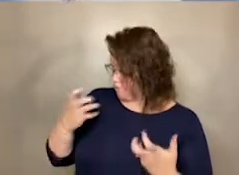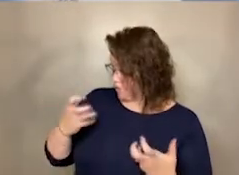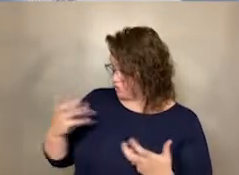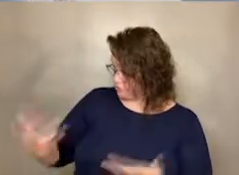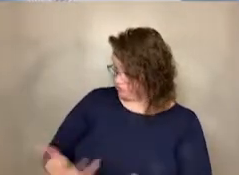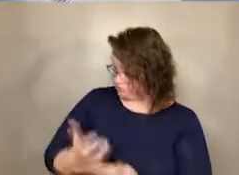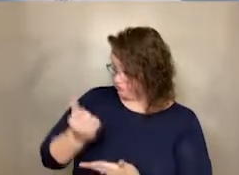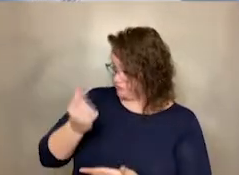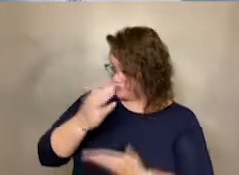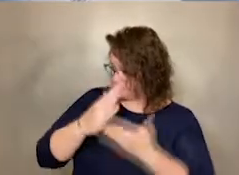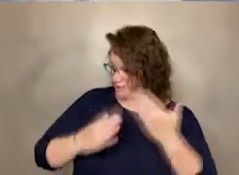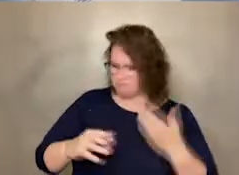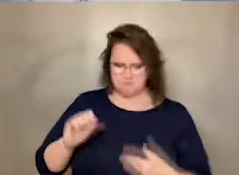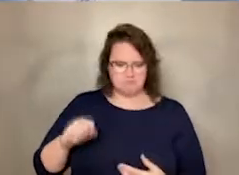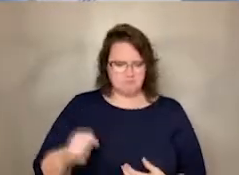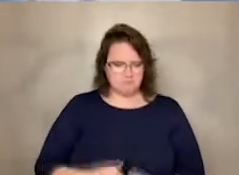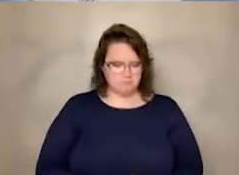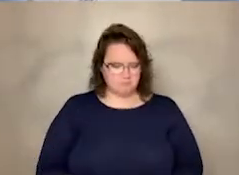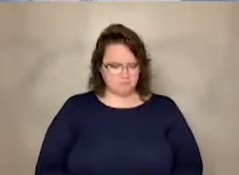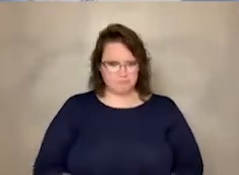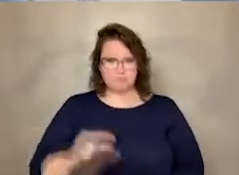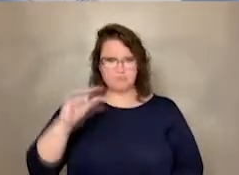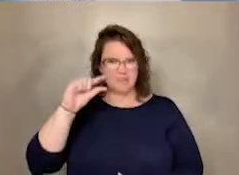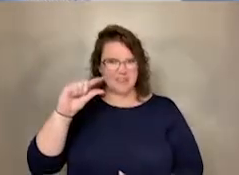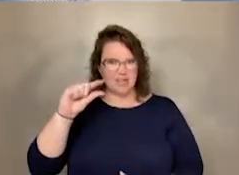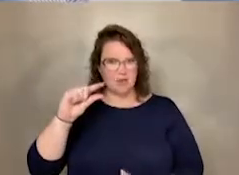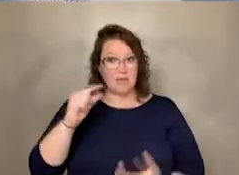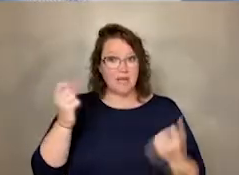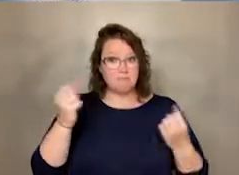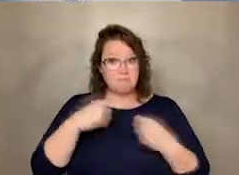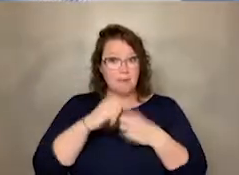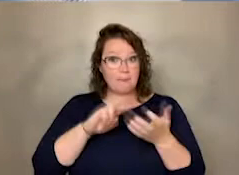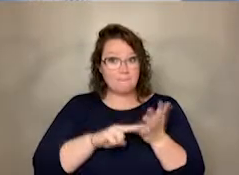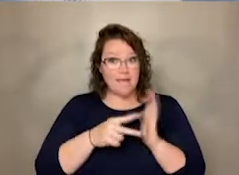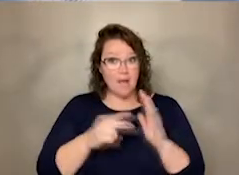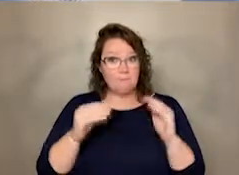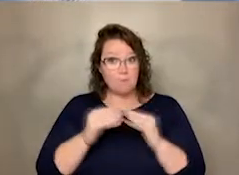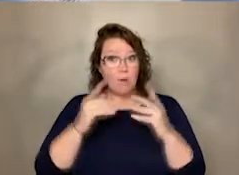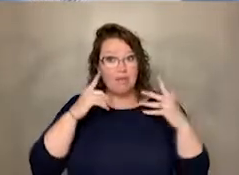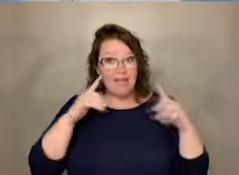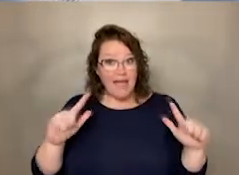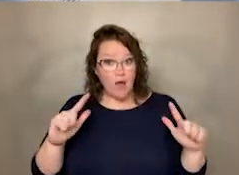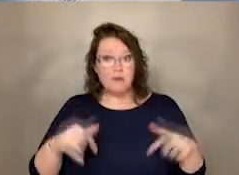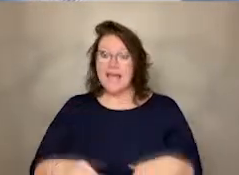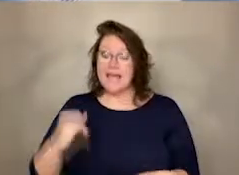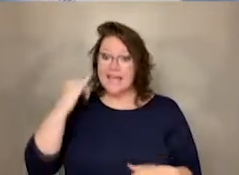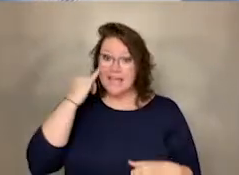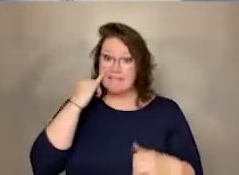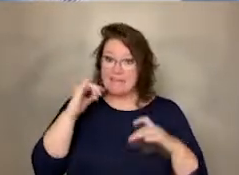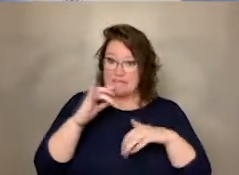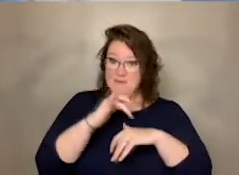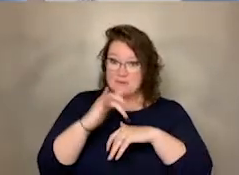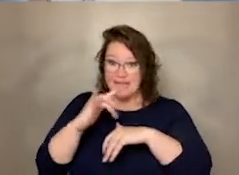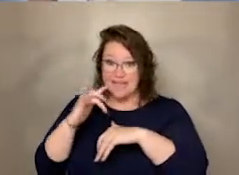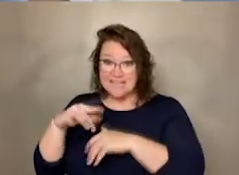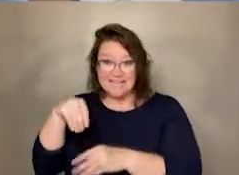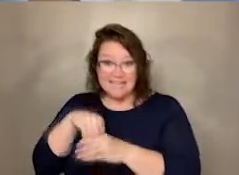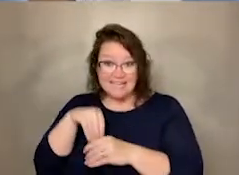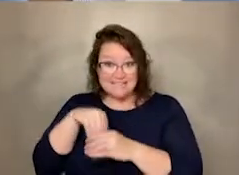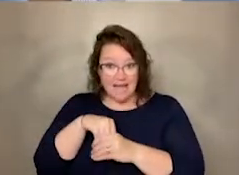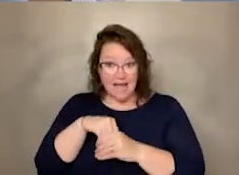some? Yeah, I'm just gonna grab a little bit so it's a little louder. If you leave space, it'll be a little bit